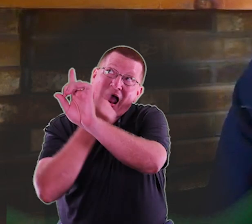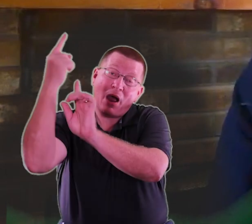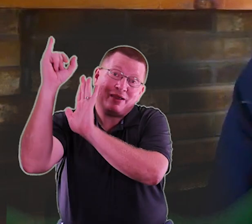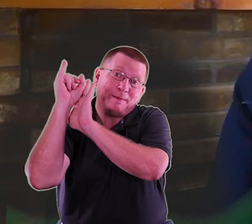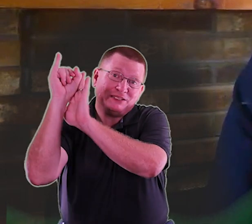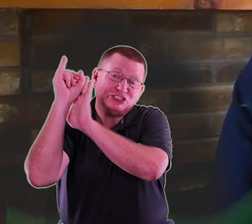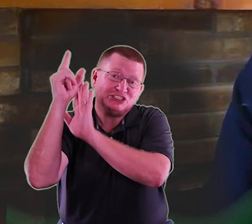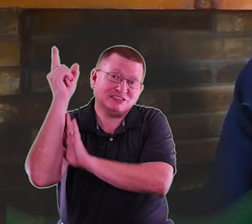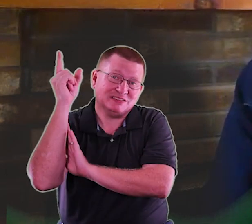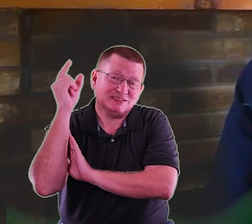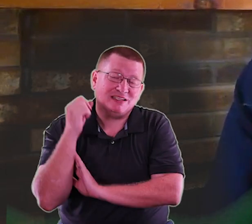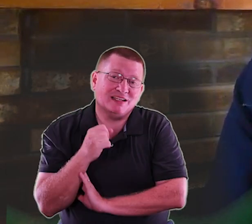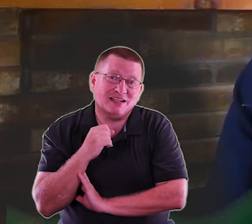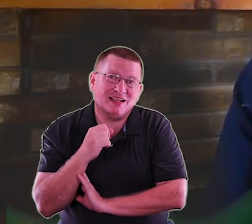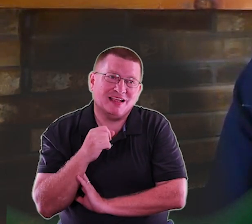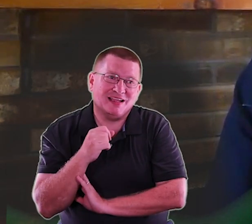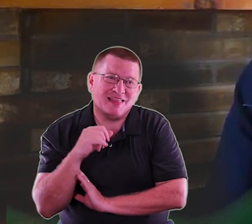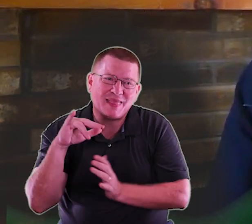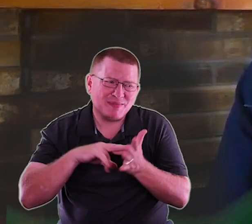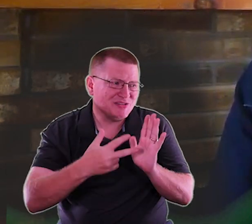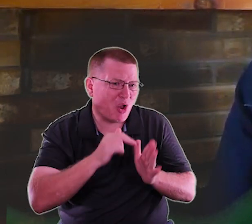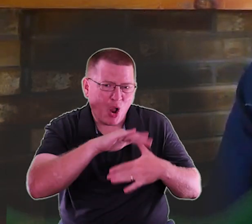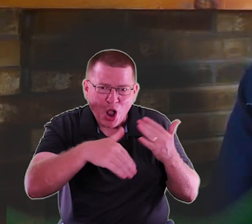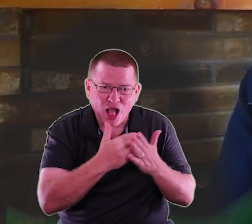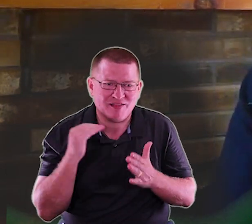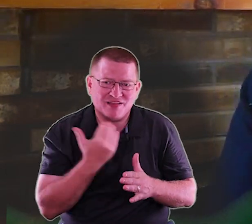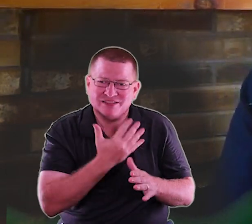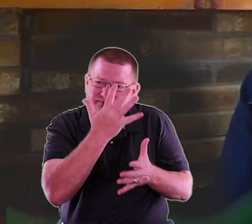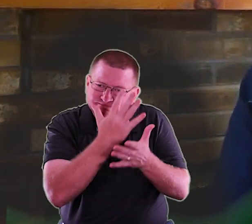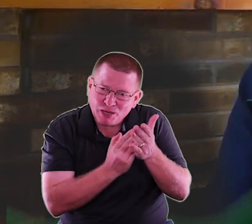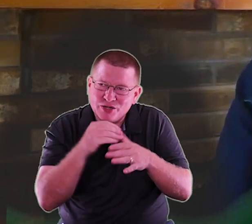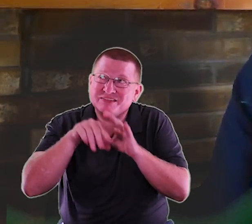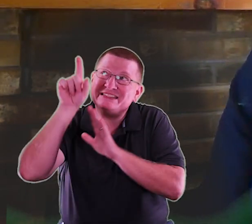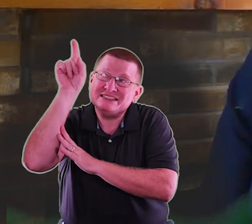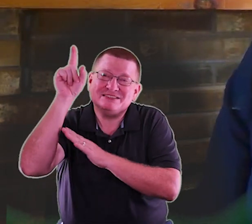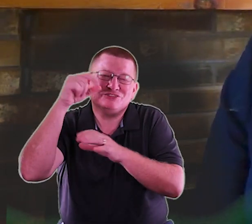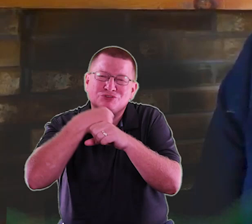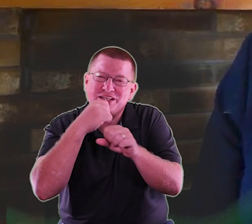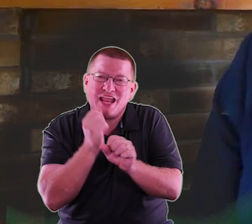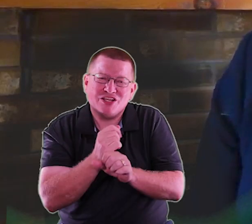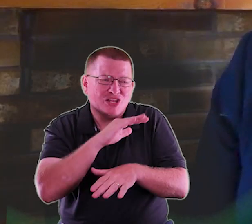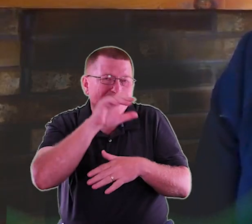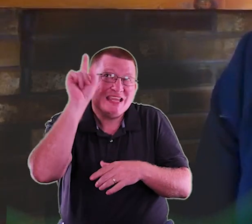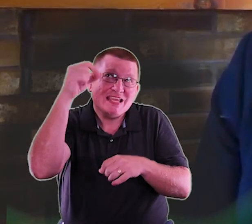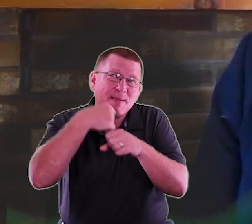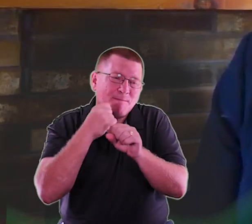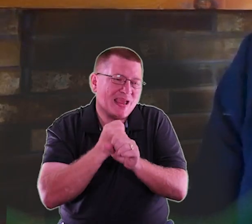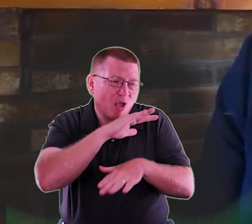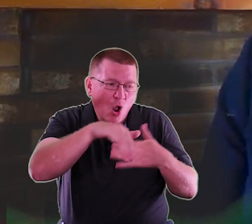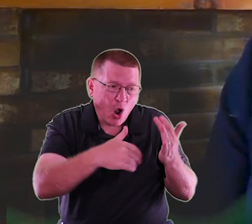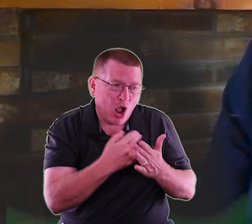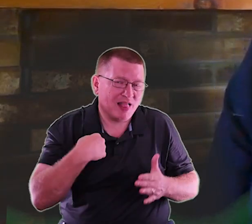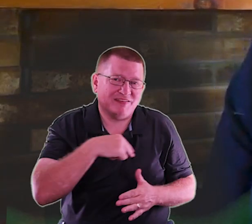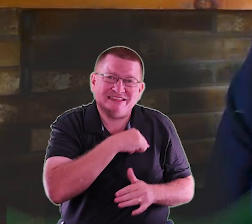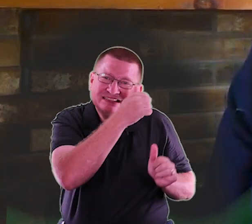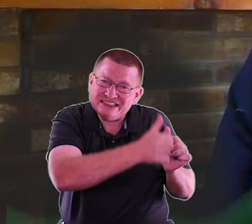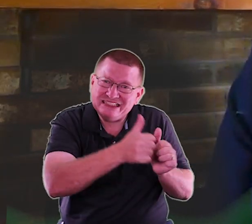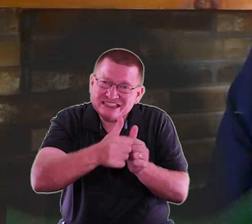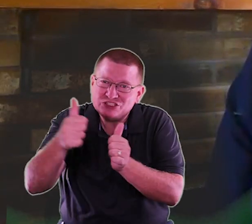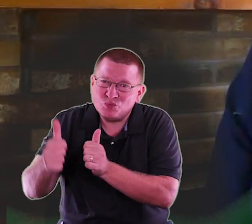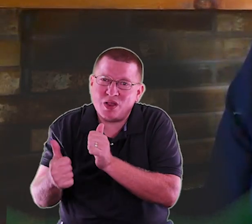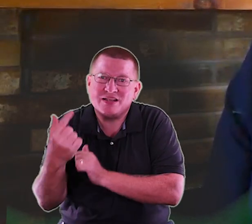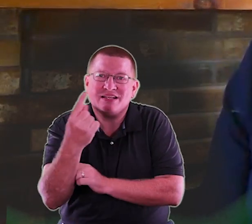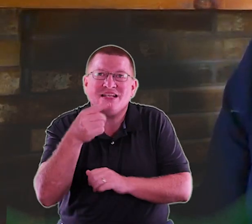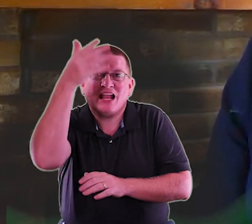God who did create all of humankind, each and every one, and all of us together